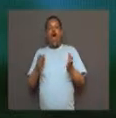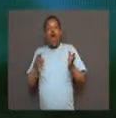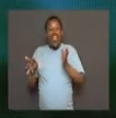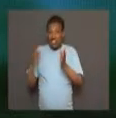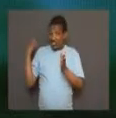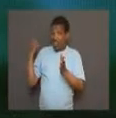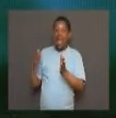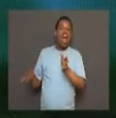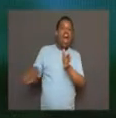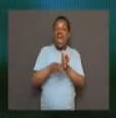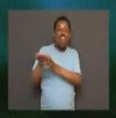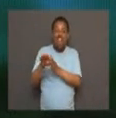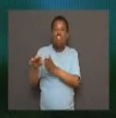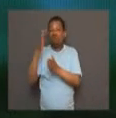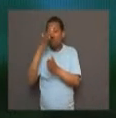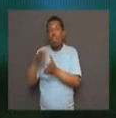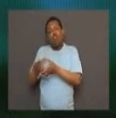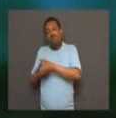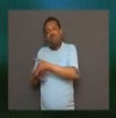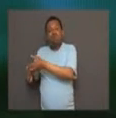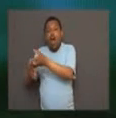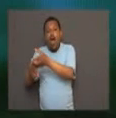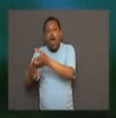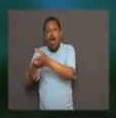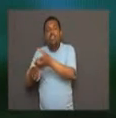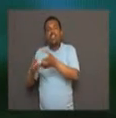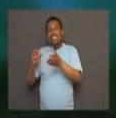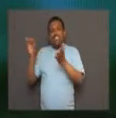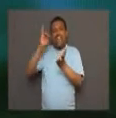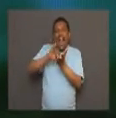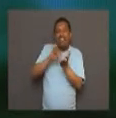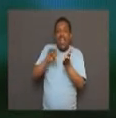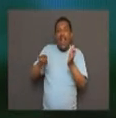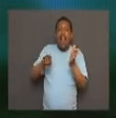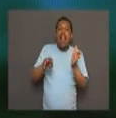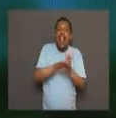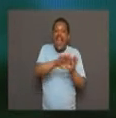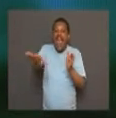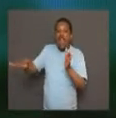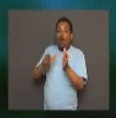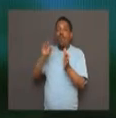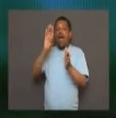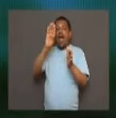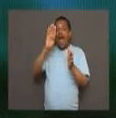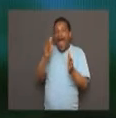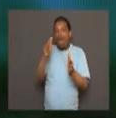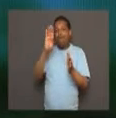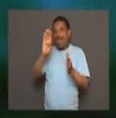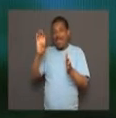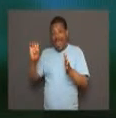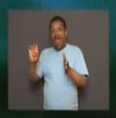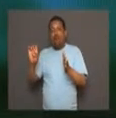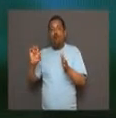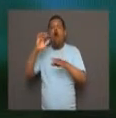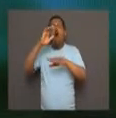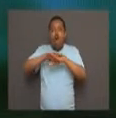areas. The Awash River eventually flows into the salty lake